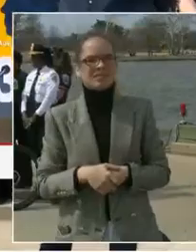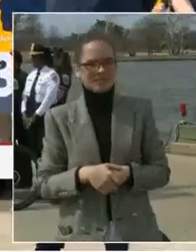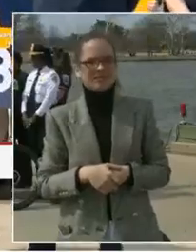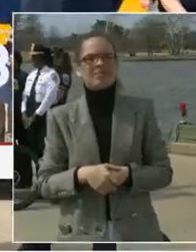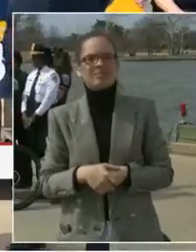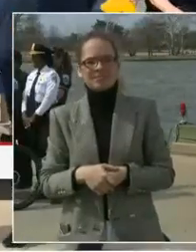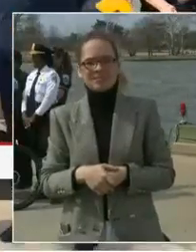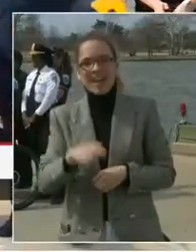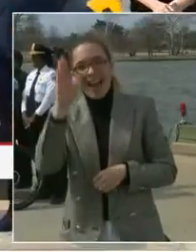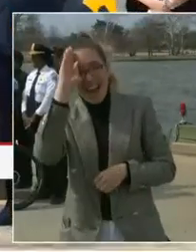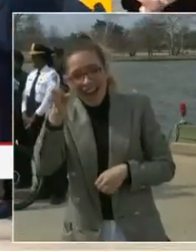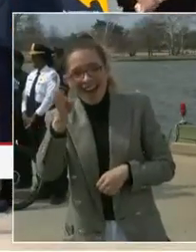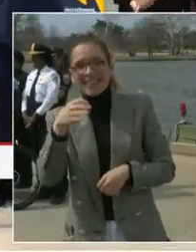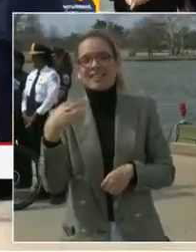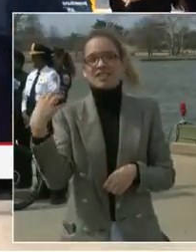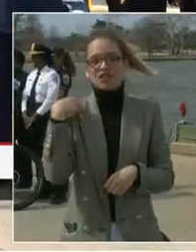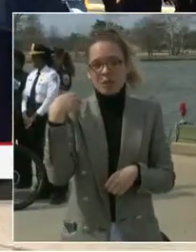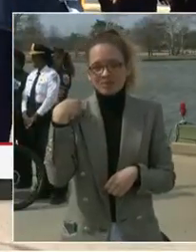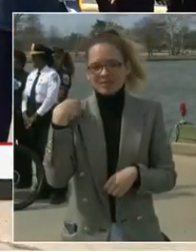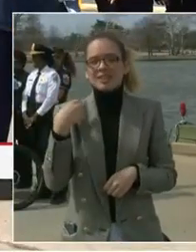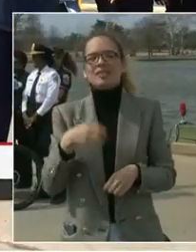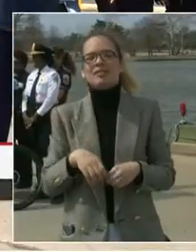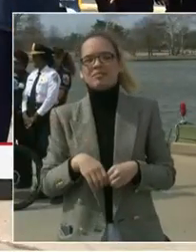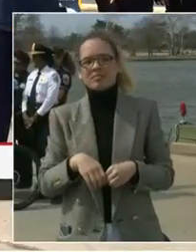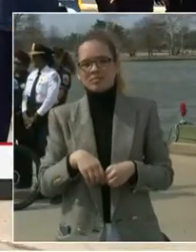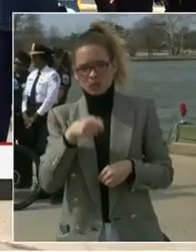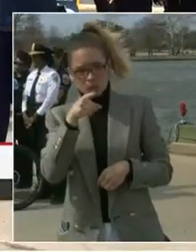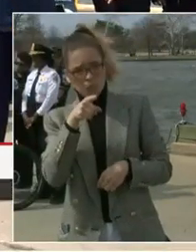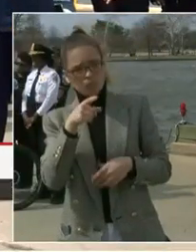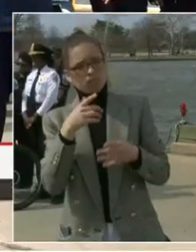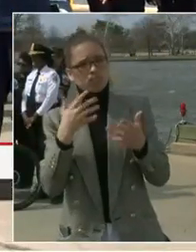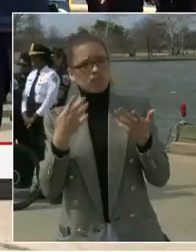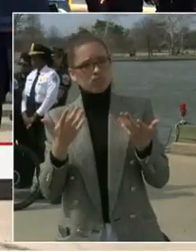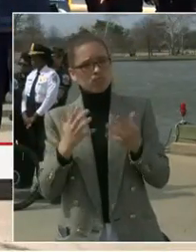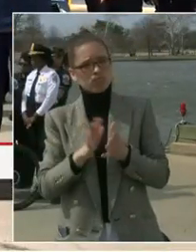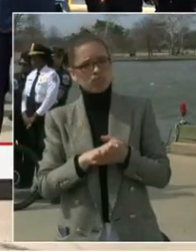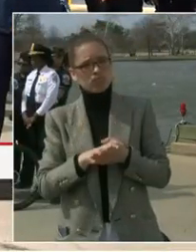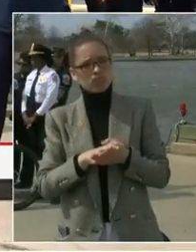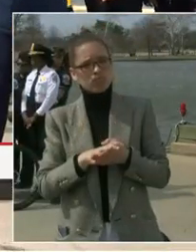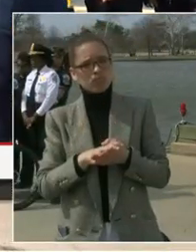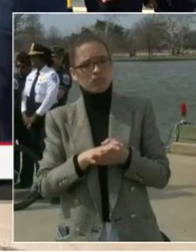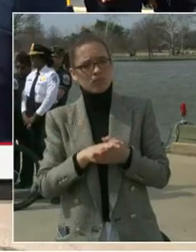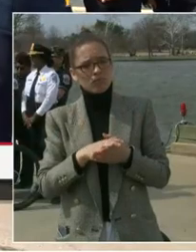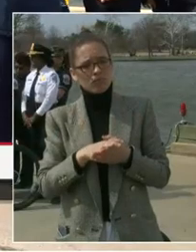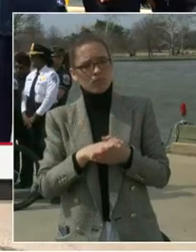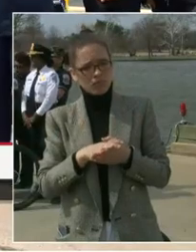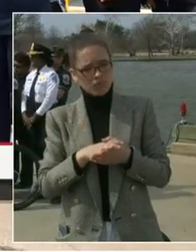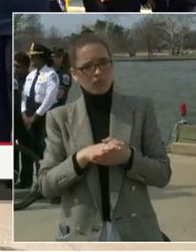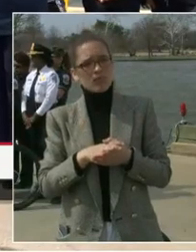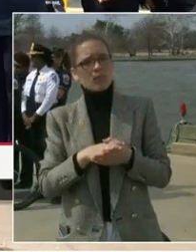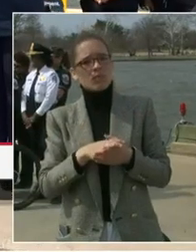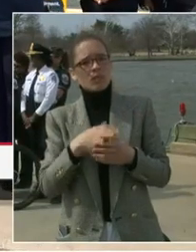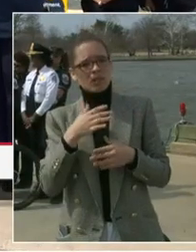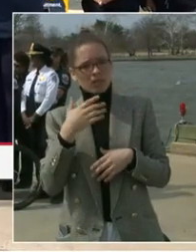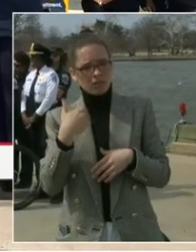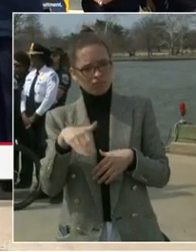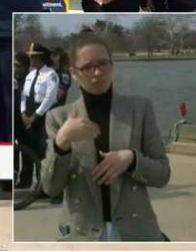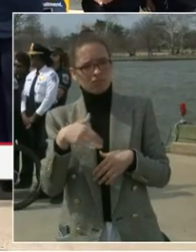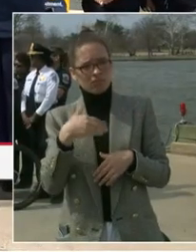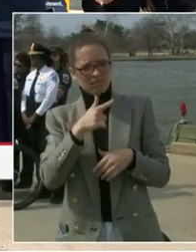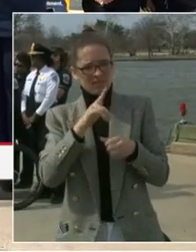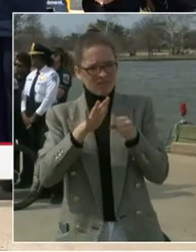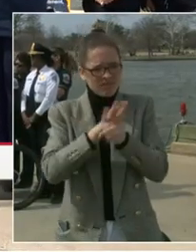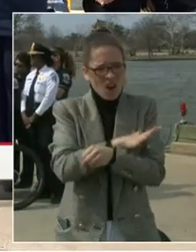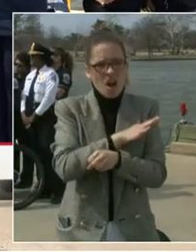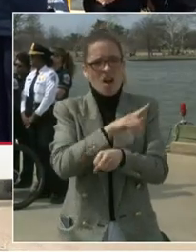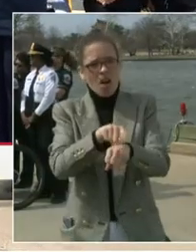Hi, Chief. Hi. You portrayed a very interesting and long and fulfilling career